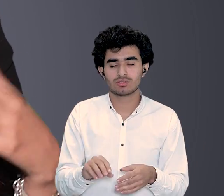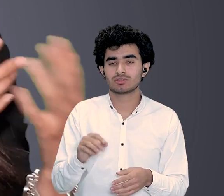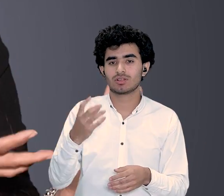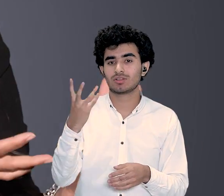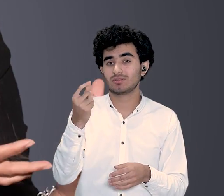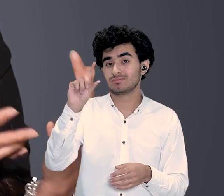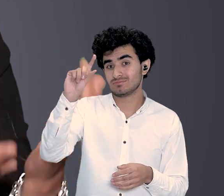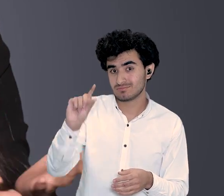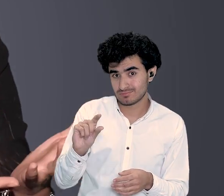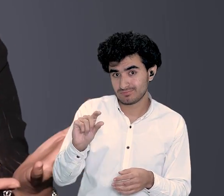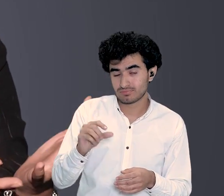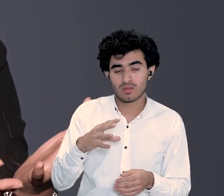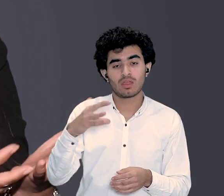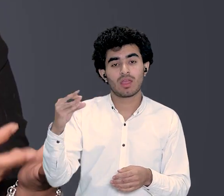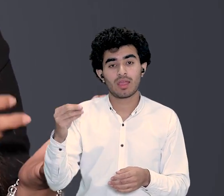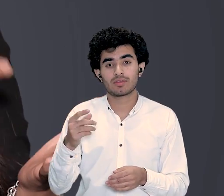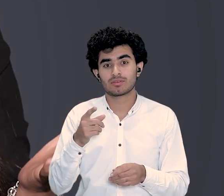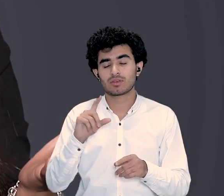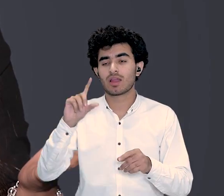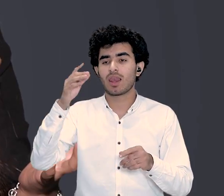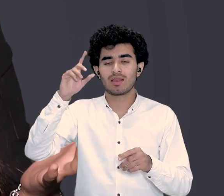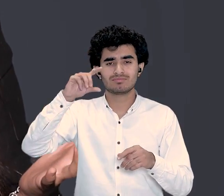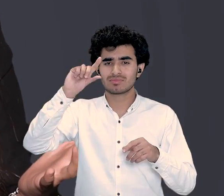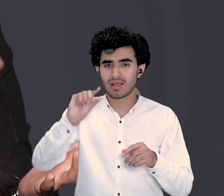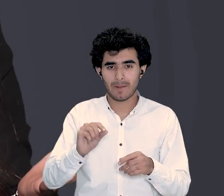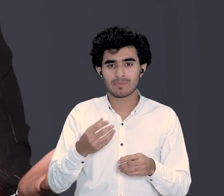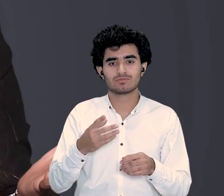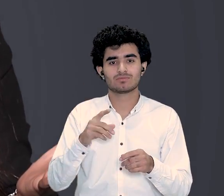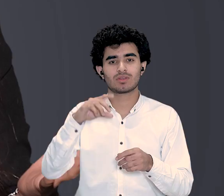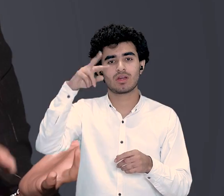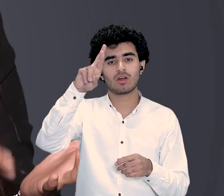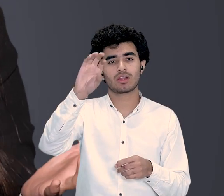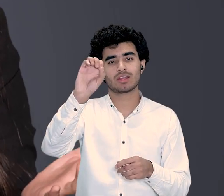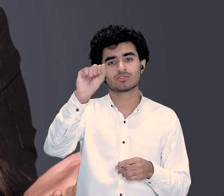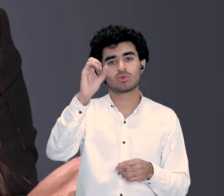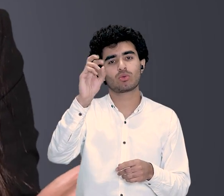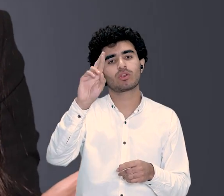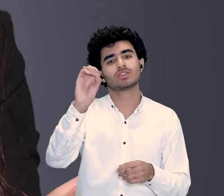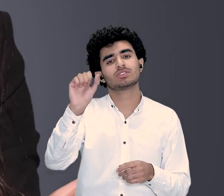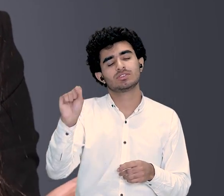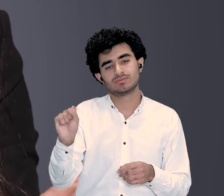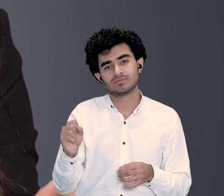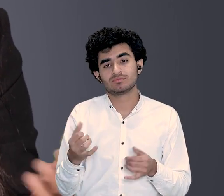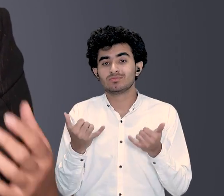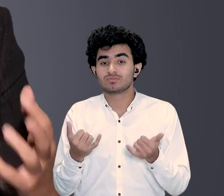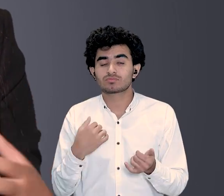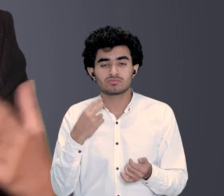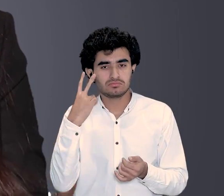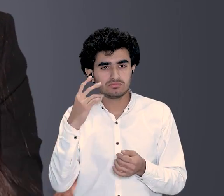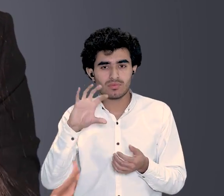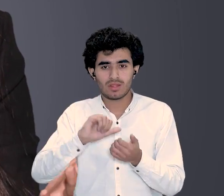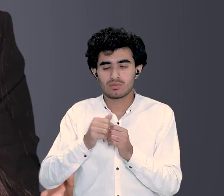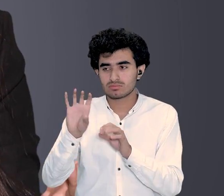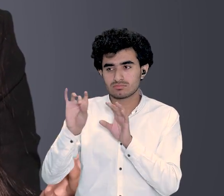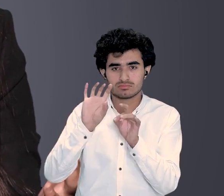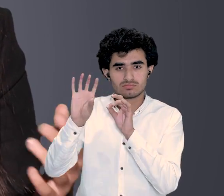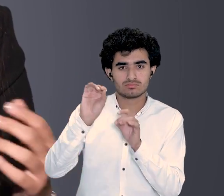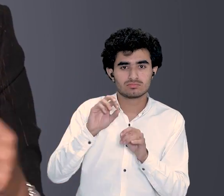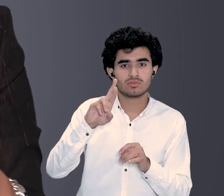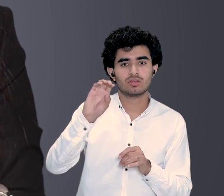take programming experts with the right raw material, and then we teach them how to